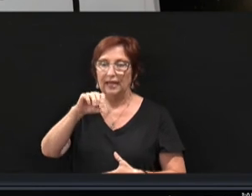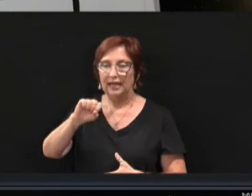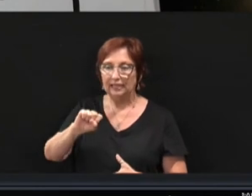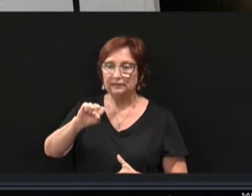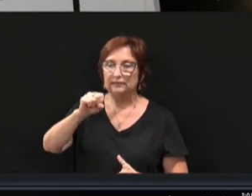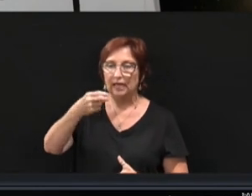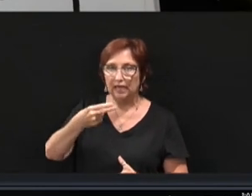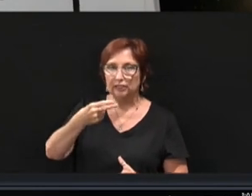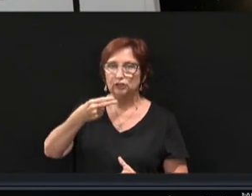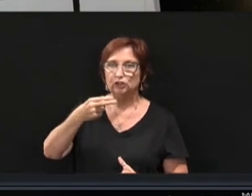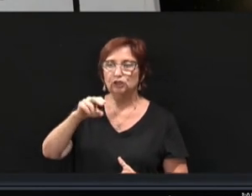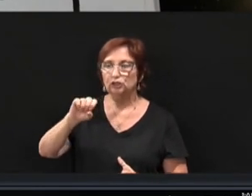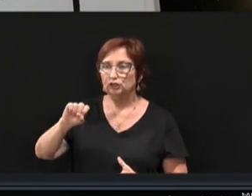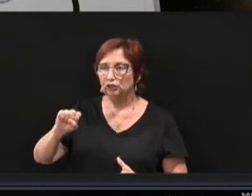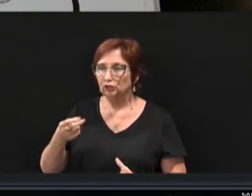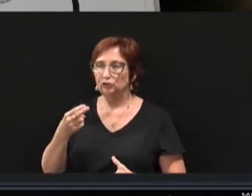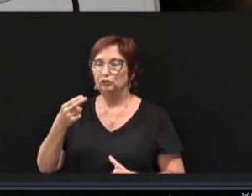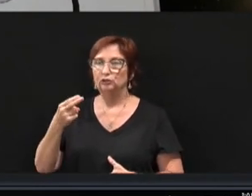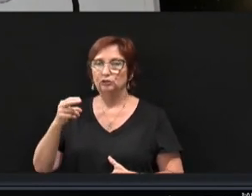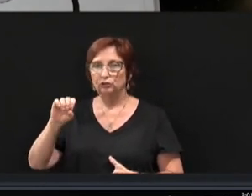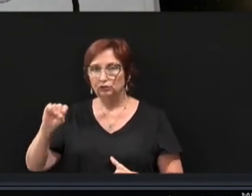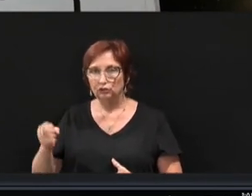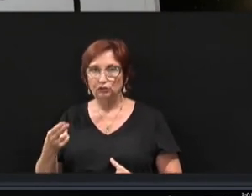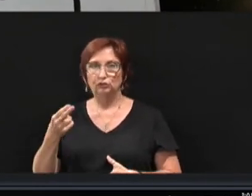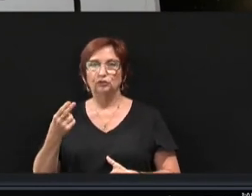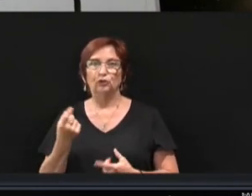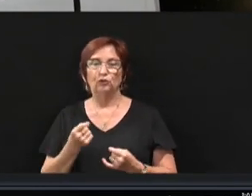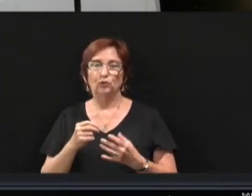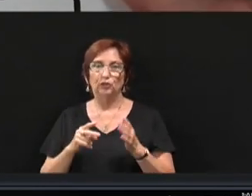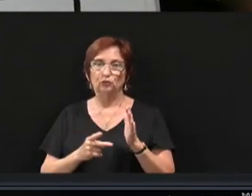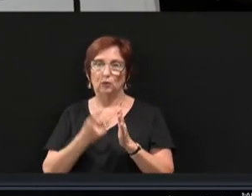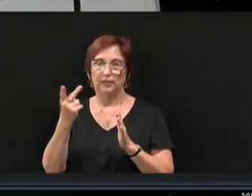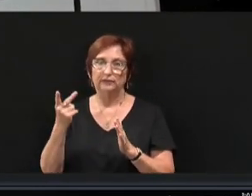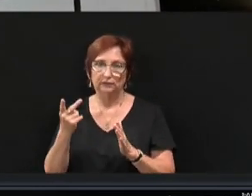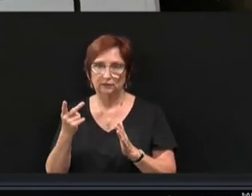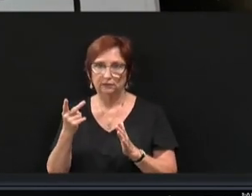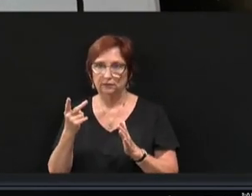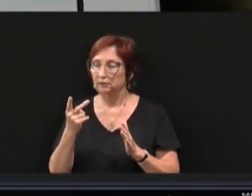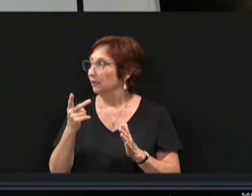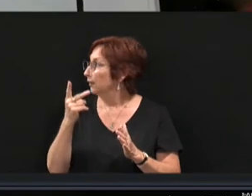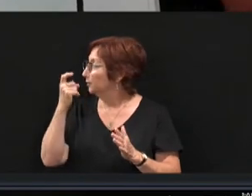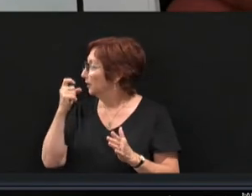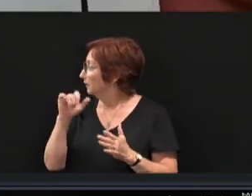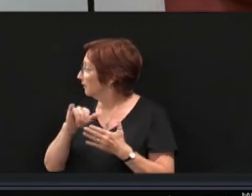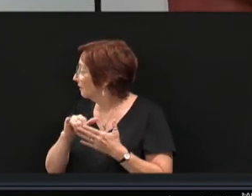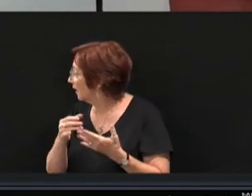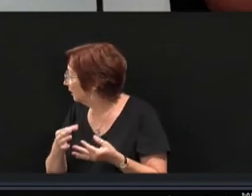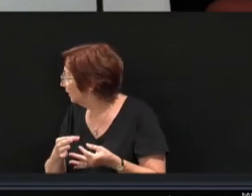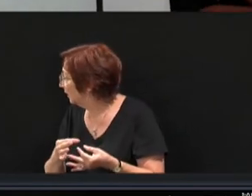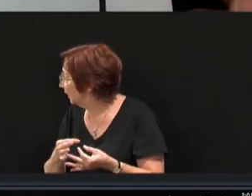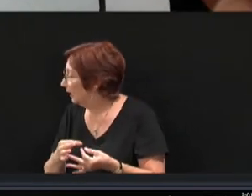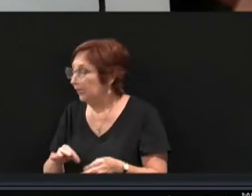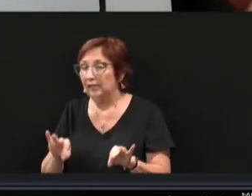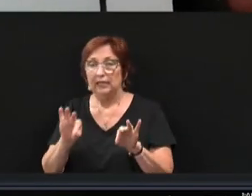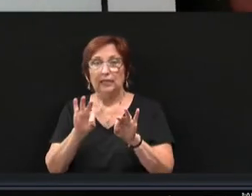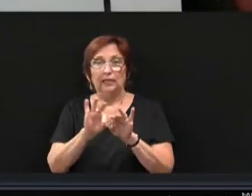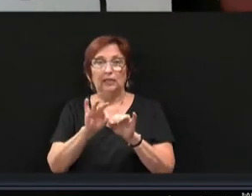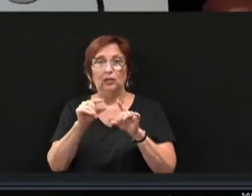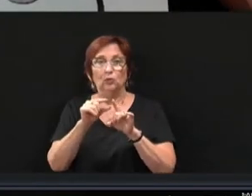sh. So you're going to do it twice, the SH sound, because that the keyword involves the SH